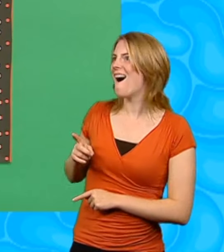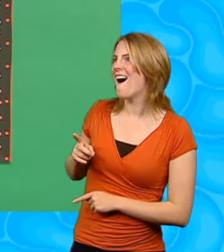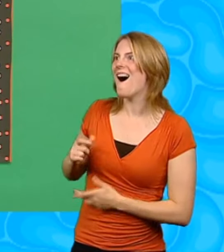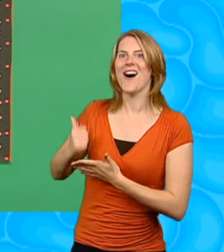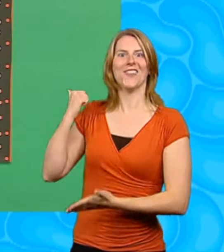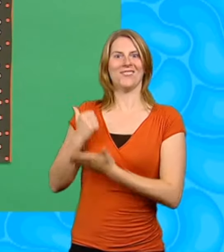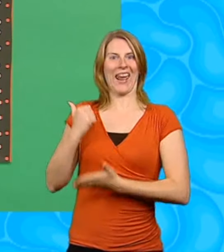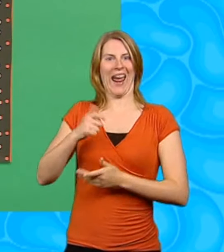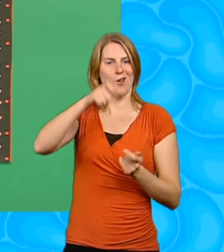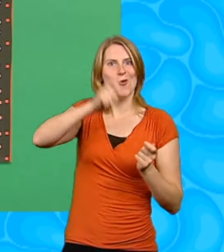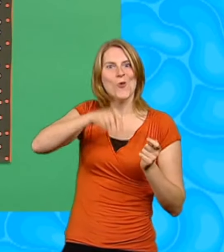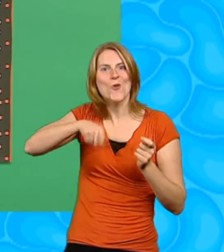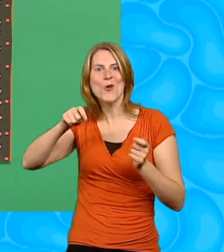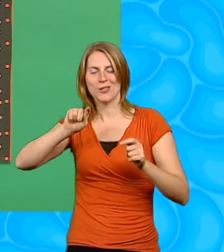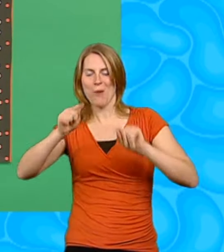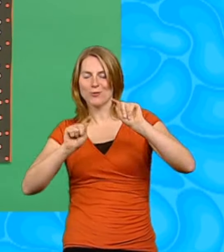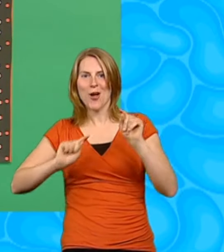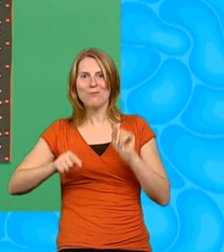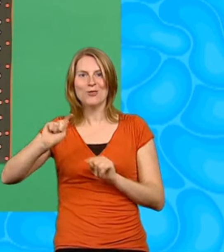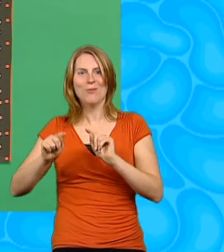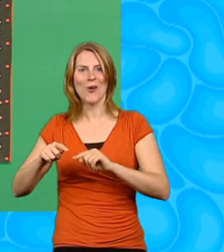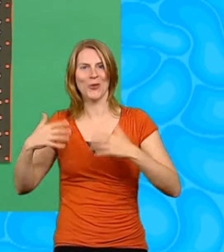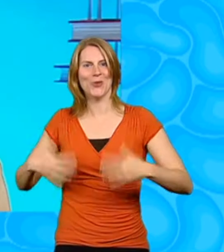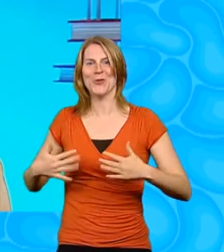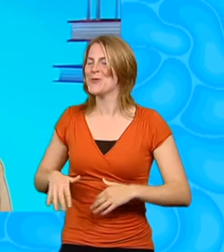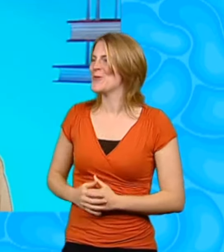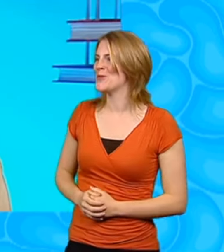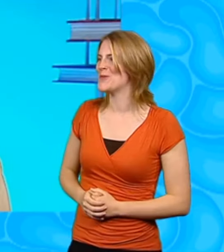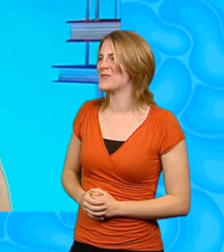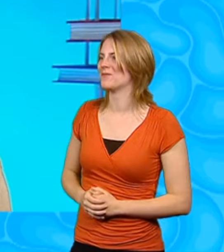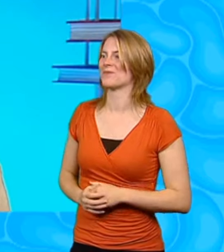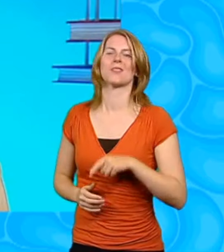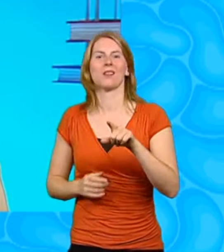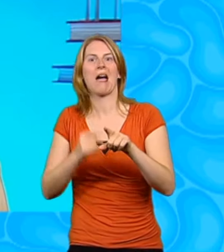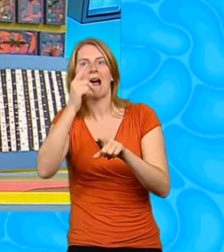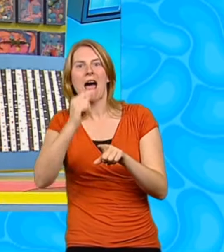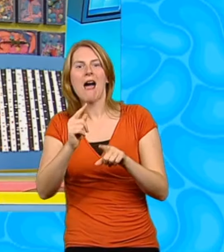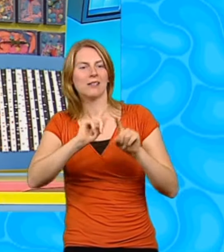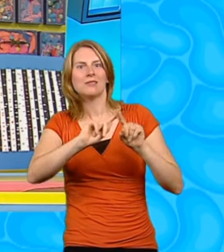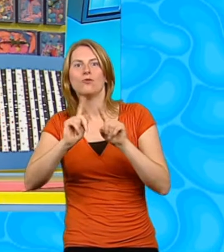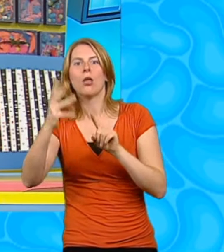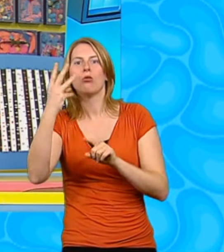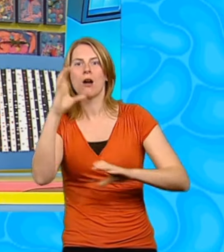Look, a superb stripey spotty hole punch pattern. And you can try any three colours you like.